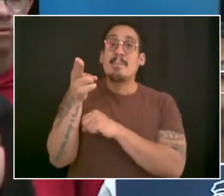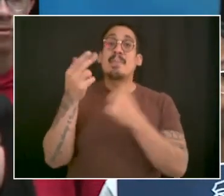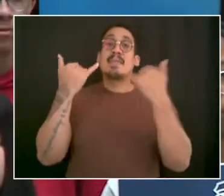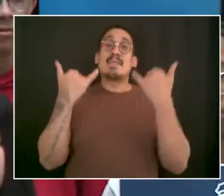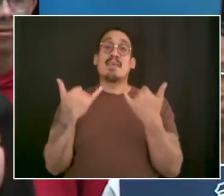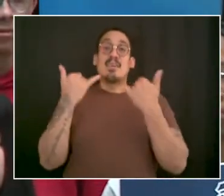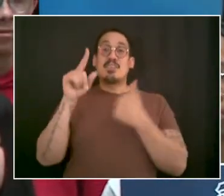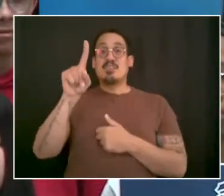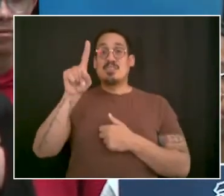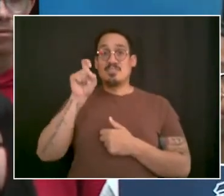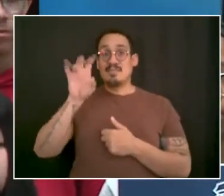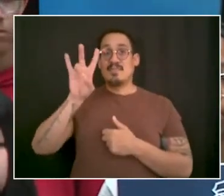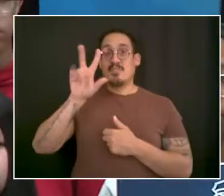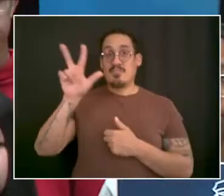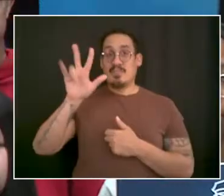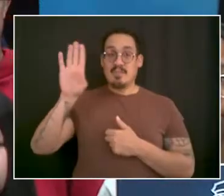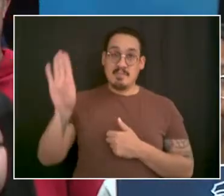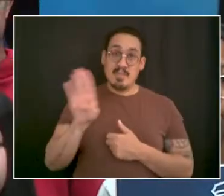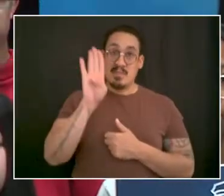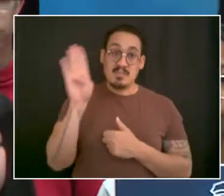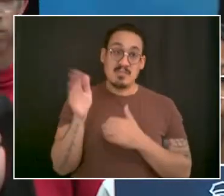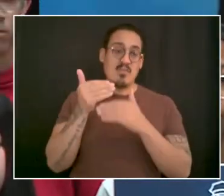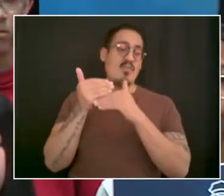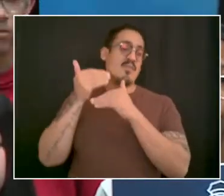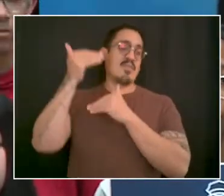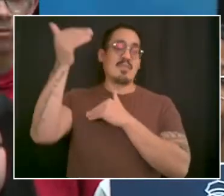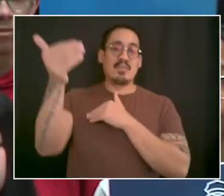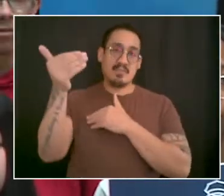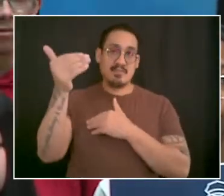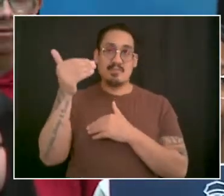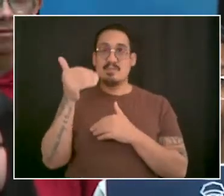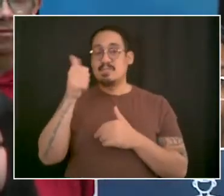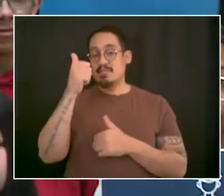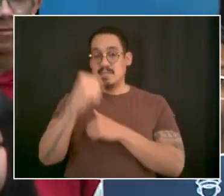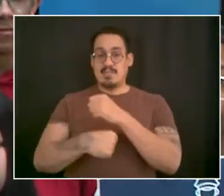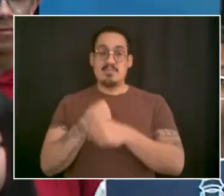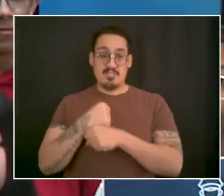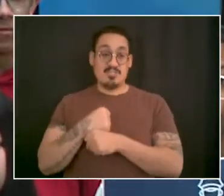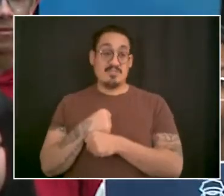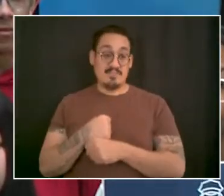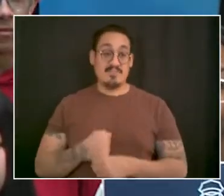$173 billion over the next decade.